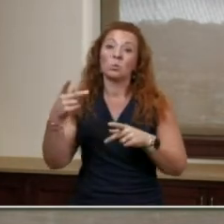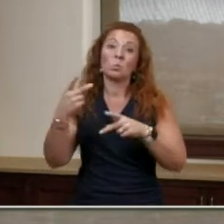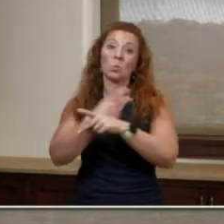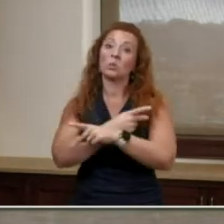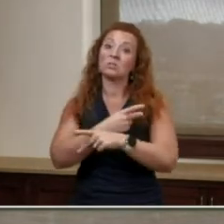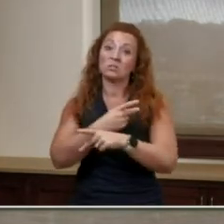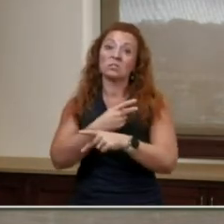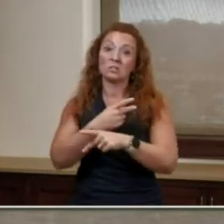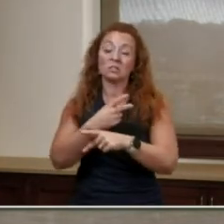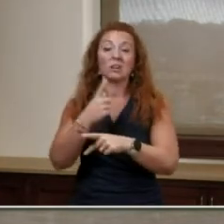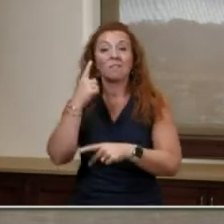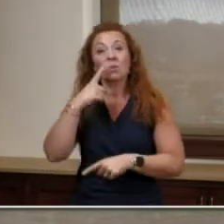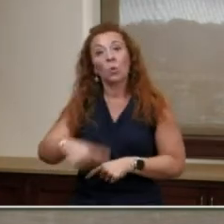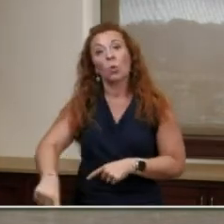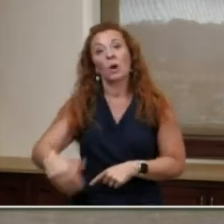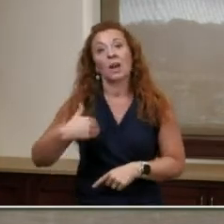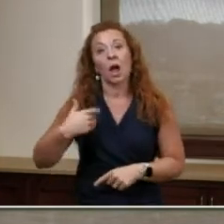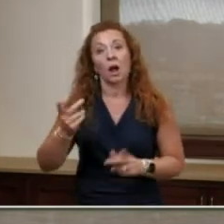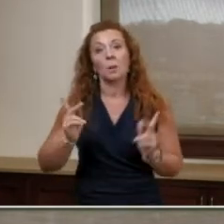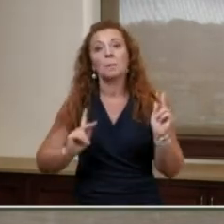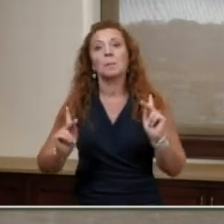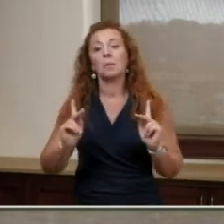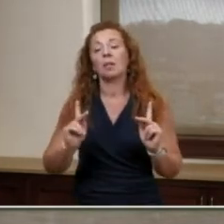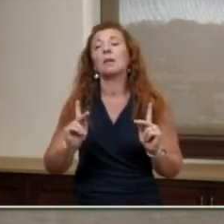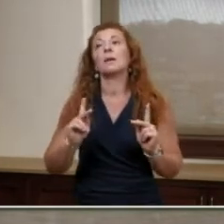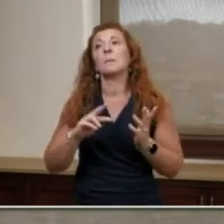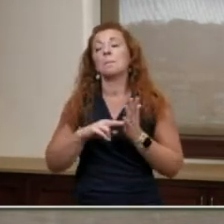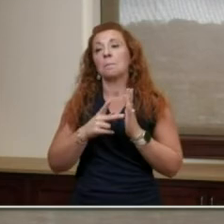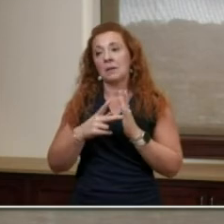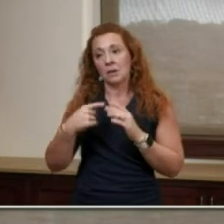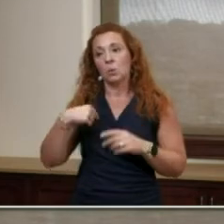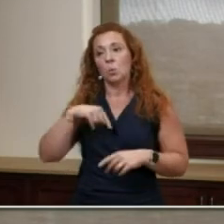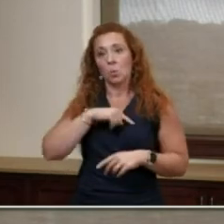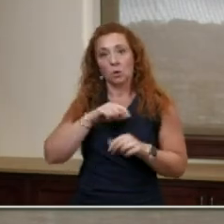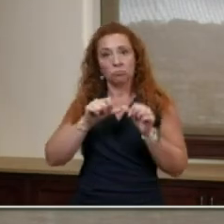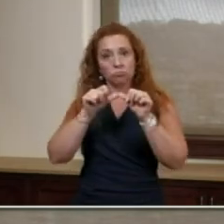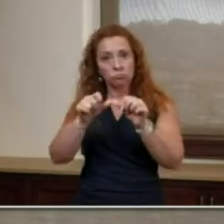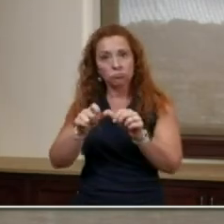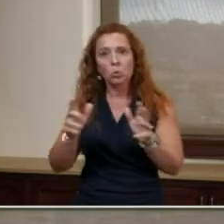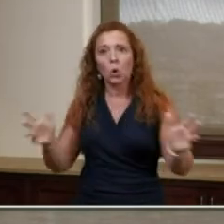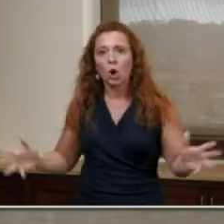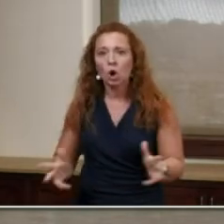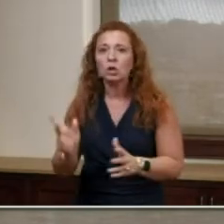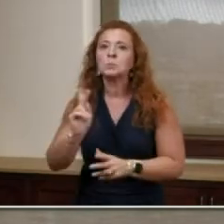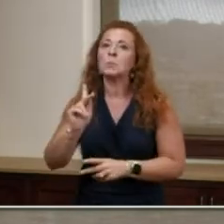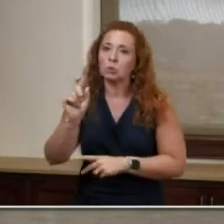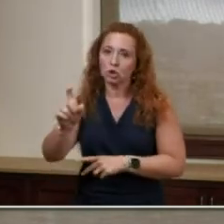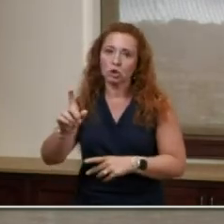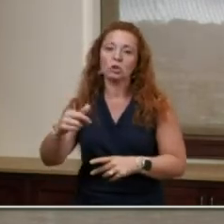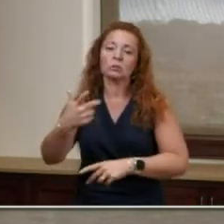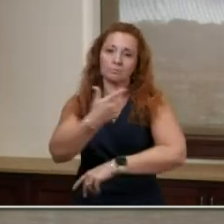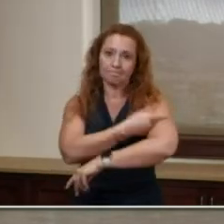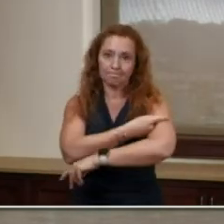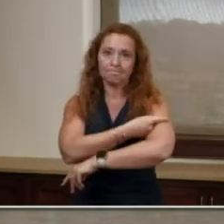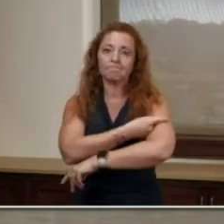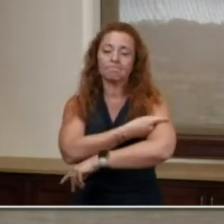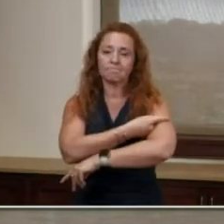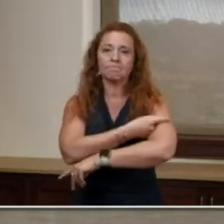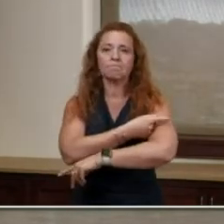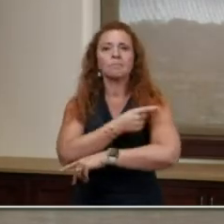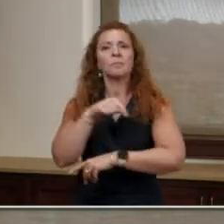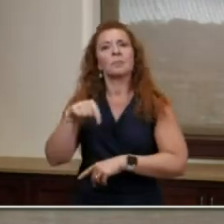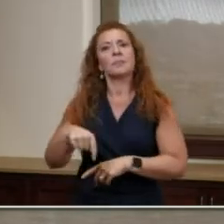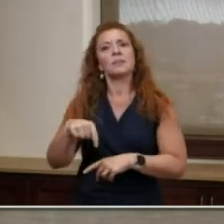and particularly among young people. So I think it's something, as we continue to encourage people to be vaccinated, it's something we